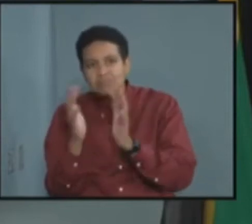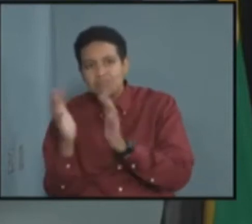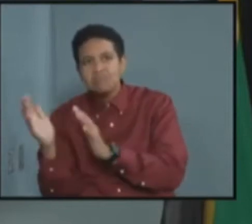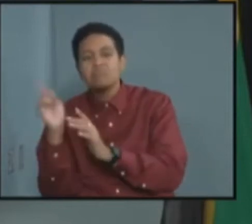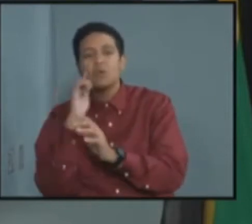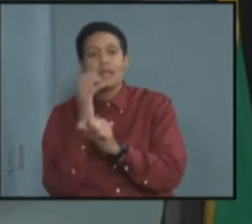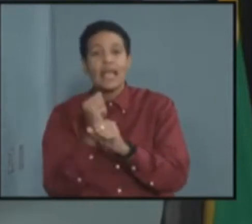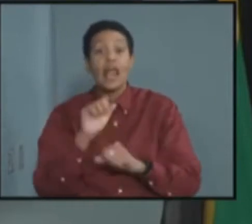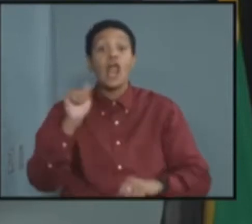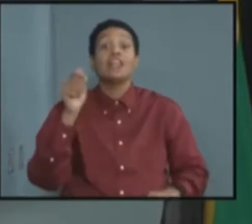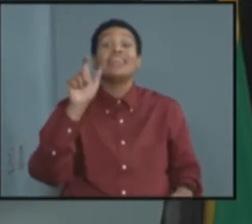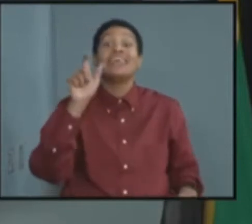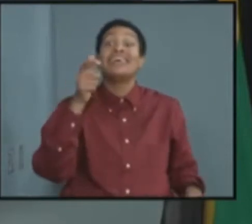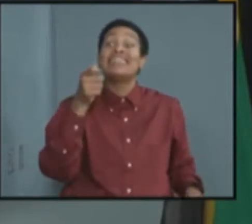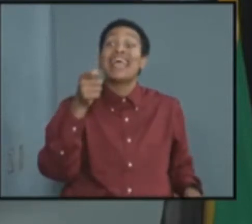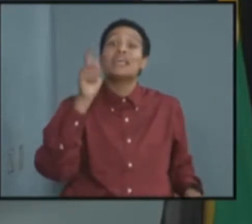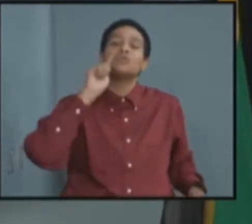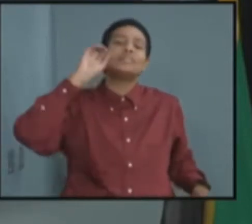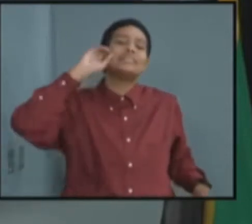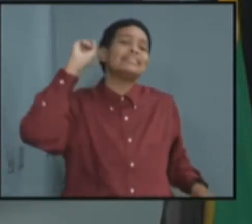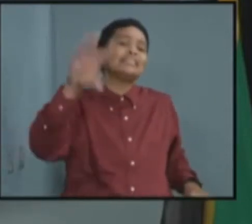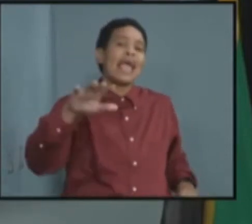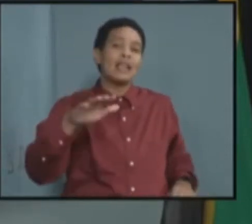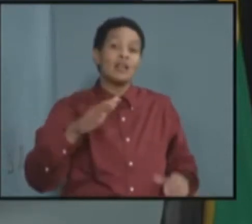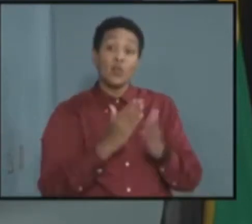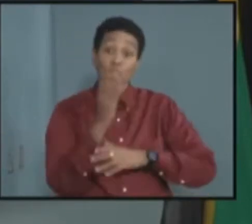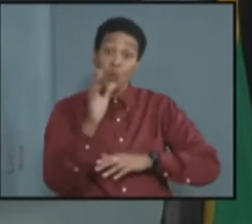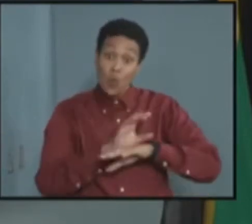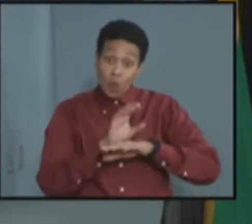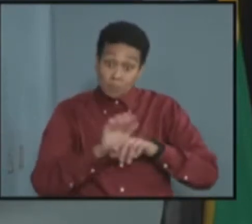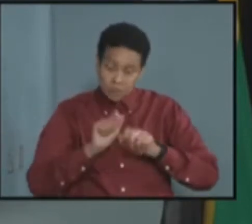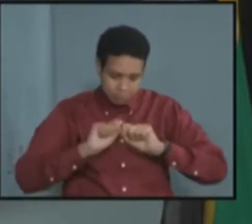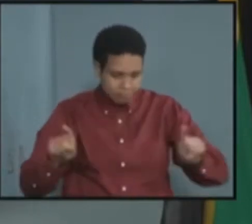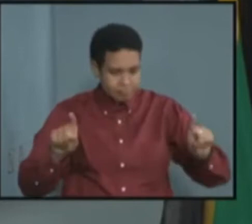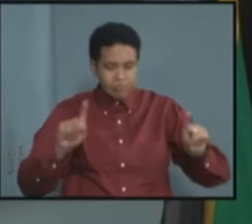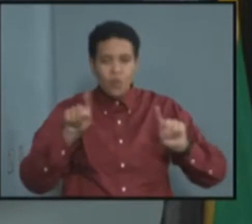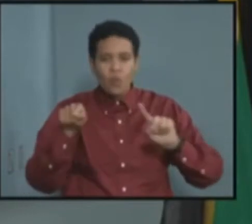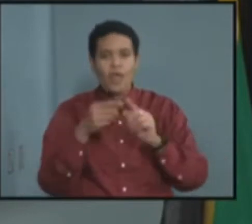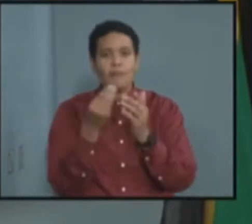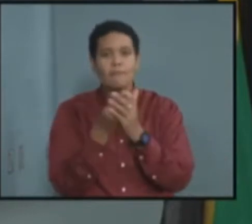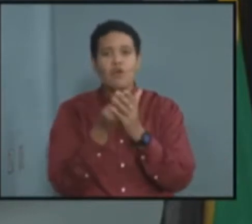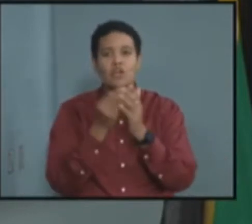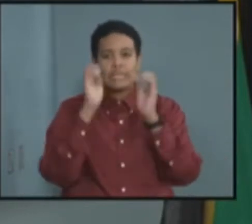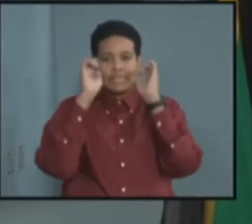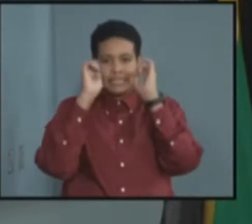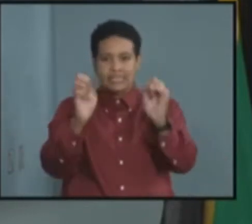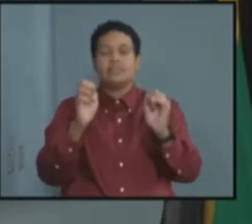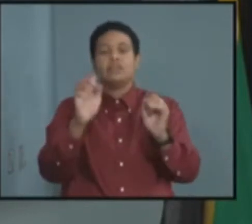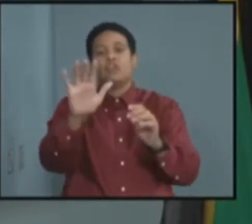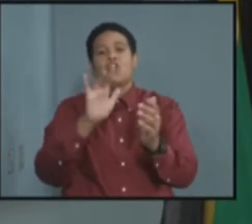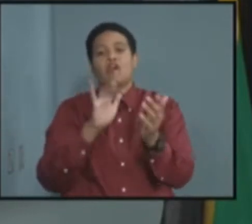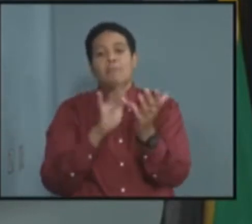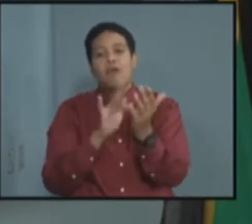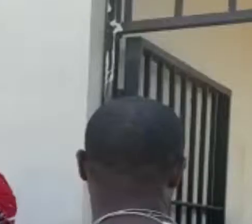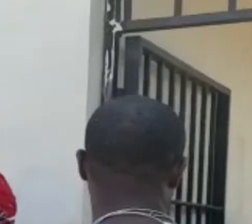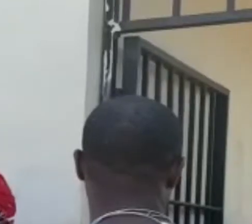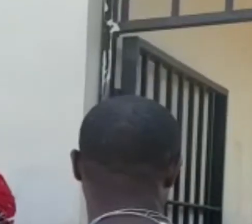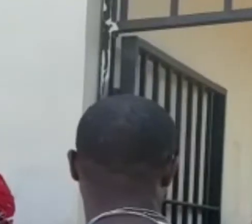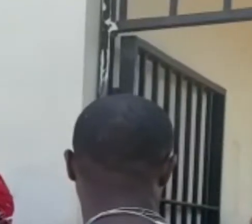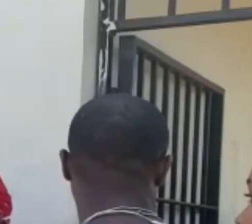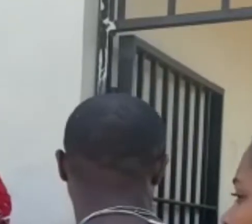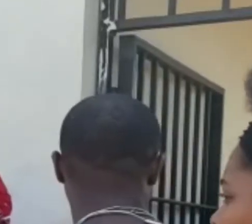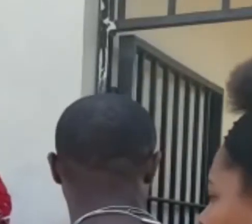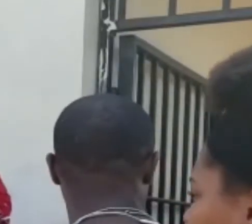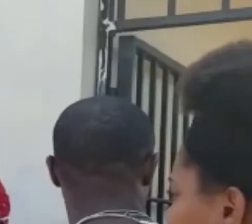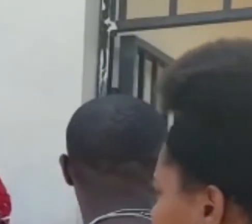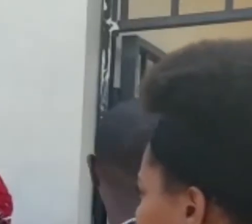Speaking at Monday's news conference at Jamaica House, Dr. Clark explained that the conclusions are being drawn from data